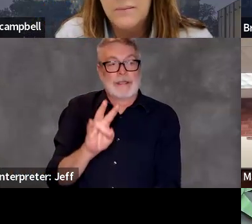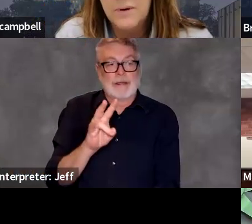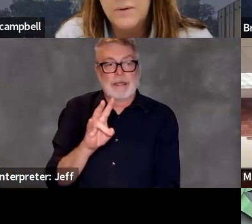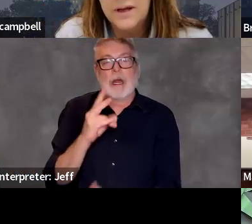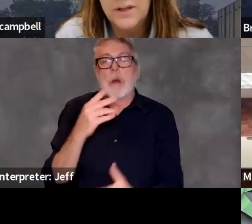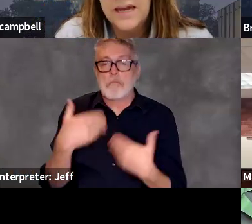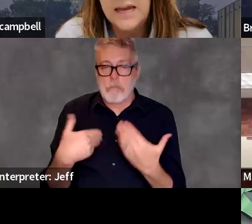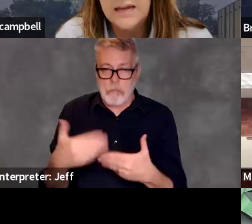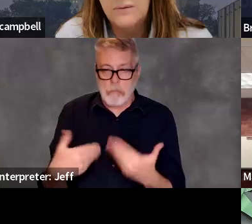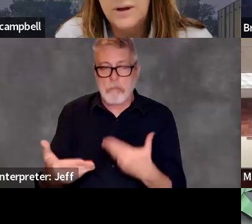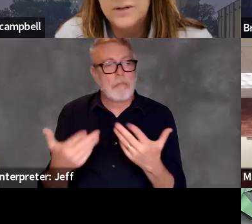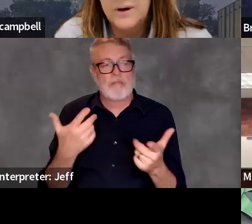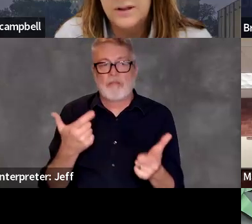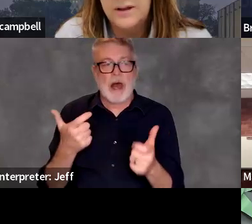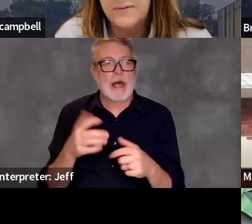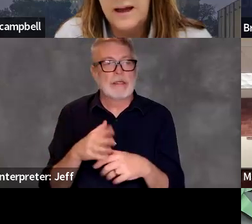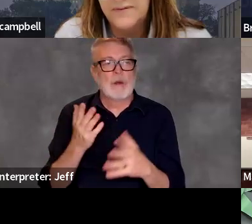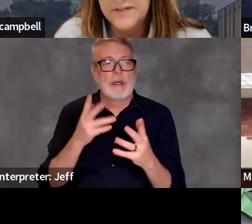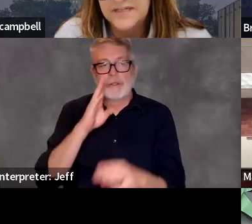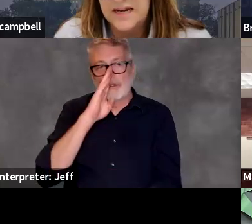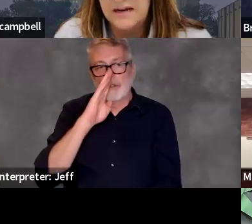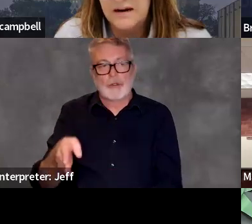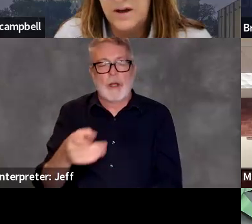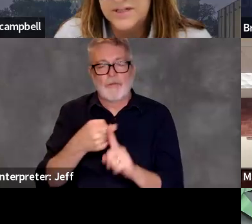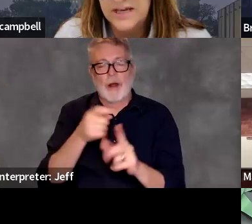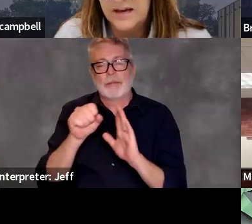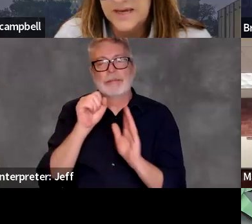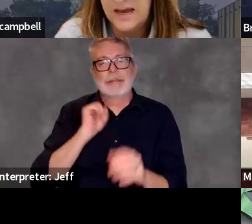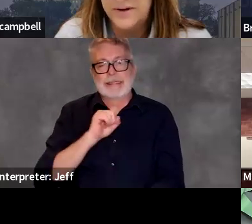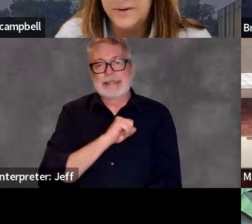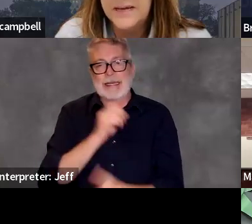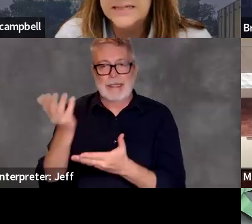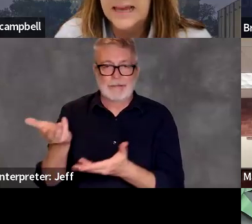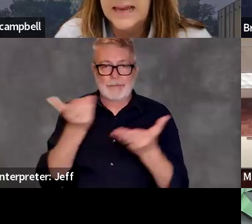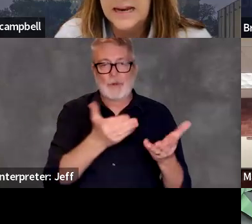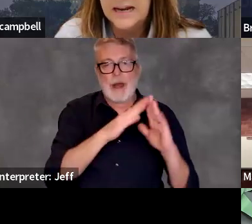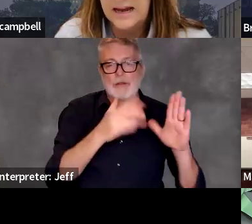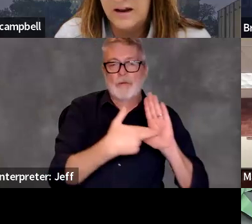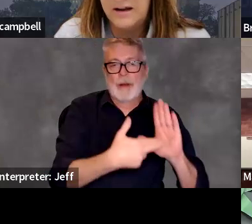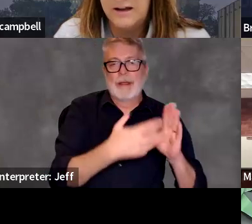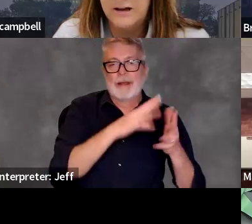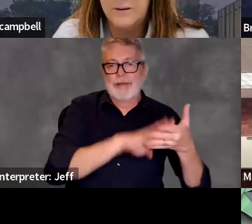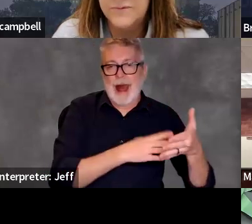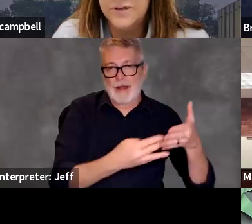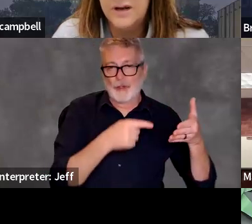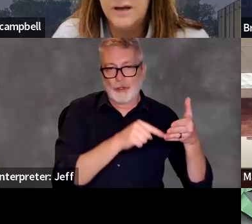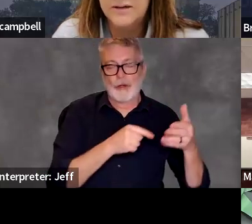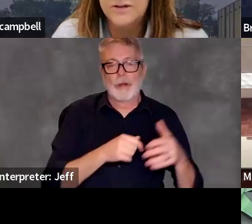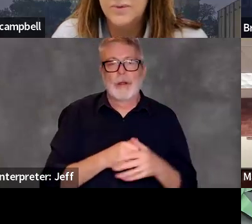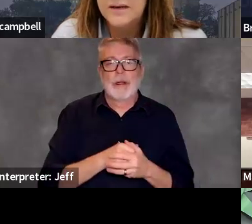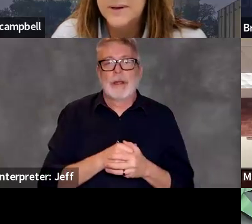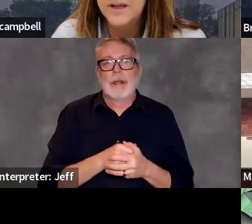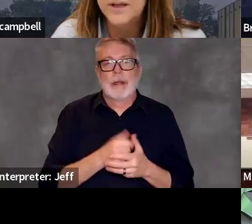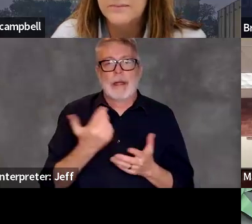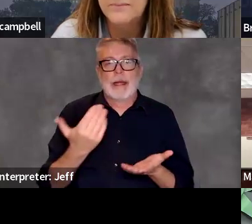moving quickly. It went directly out of the Senate and onto the House calendar because, again, it had